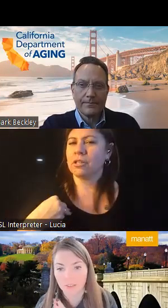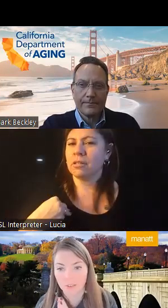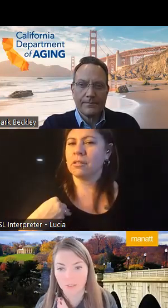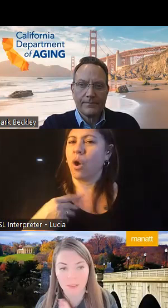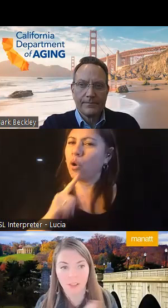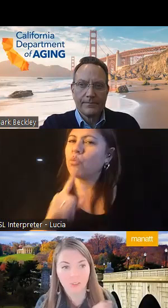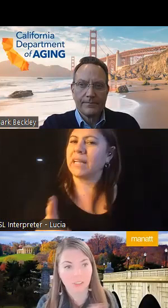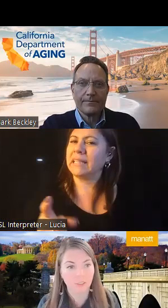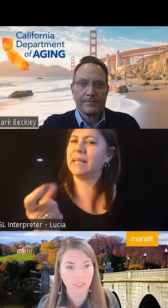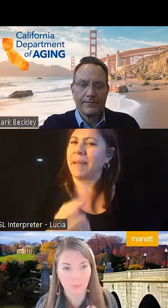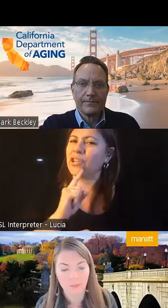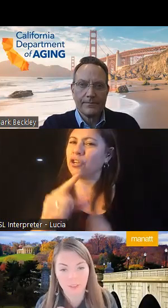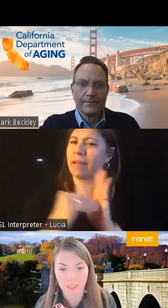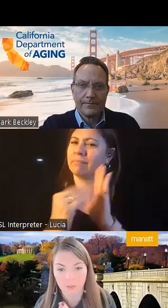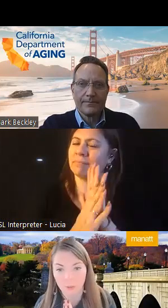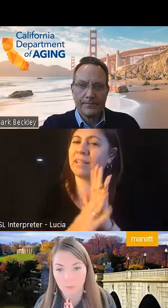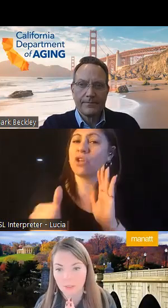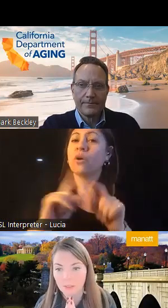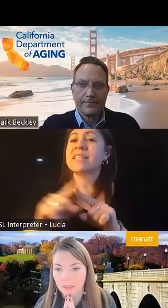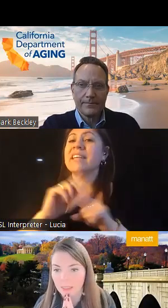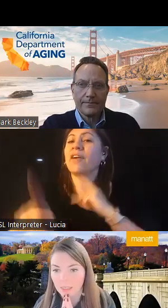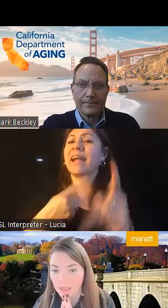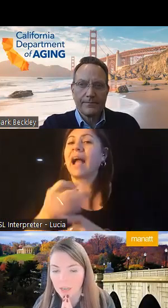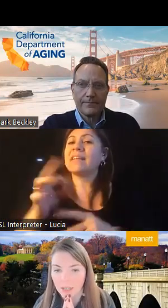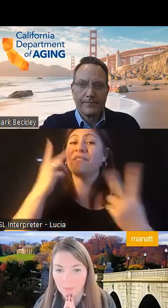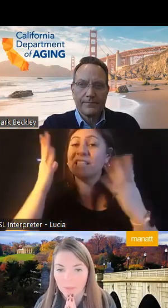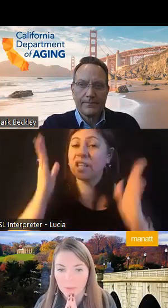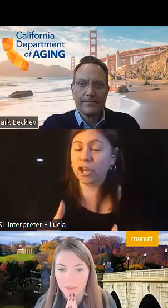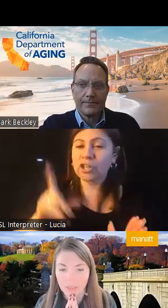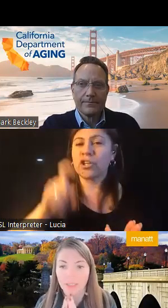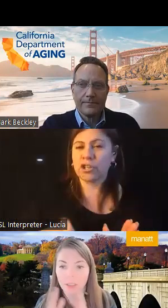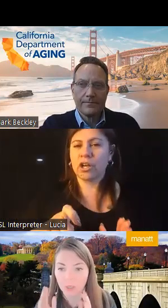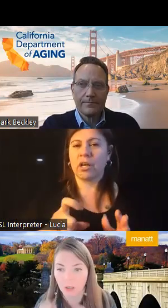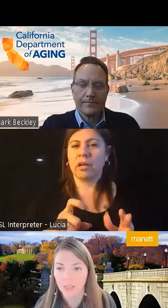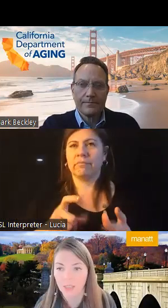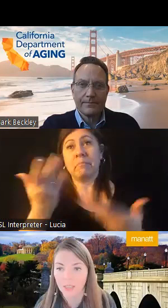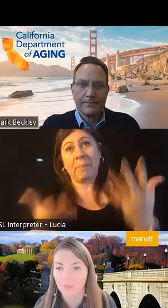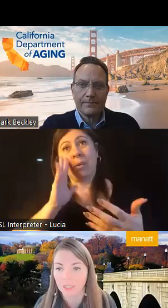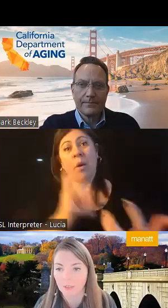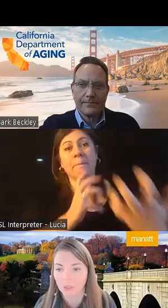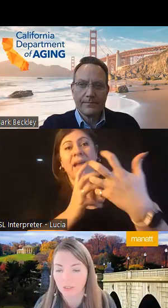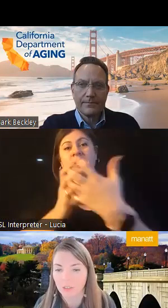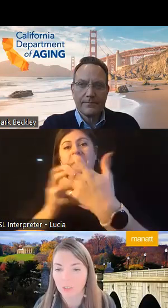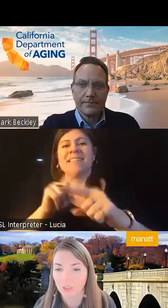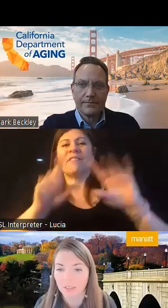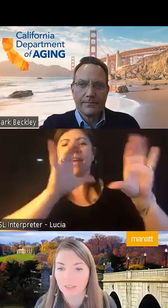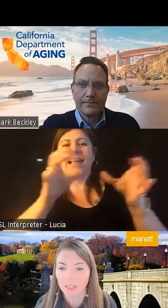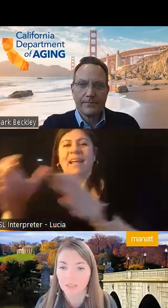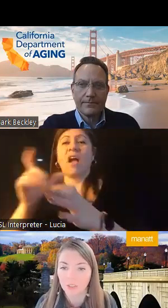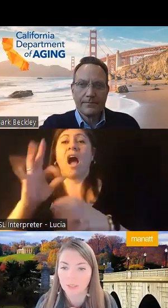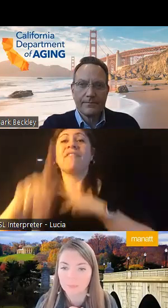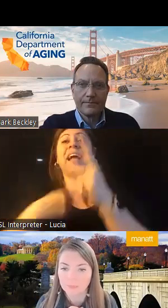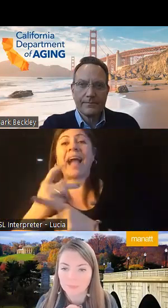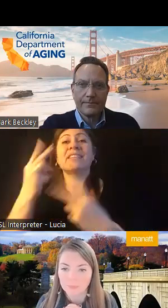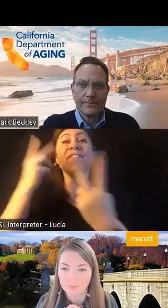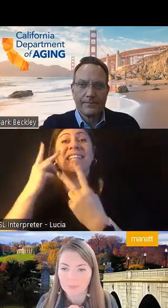different types of visitors may fall under different types of visitation purposes, I think there, specifically with a call out specifically around translation and